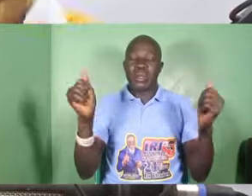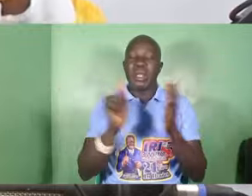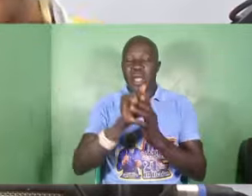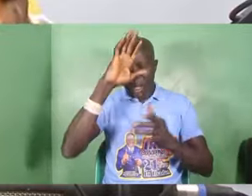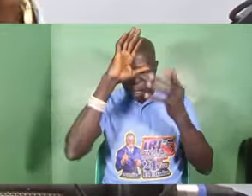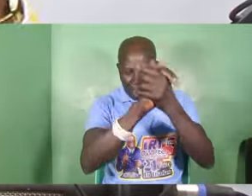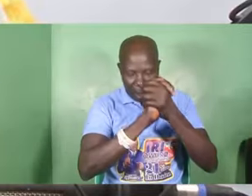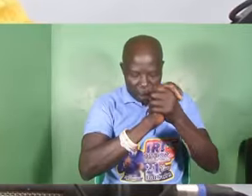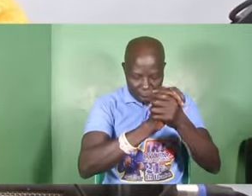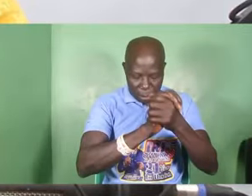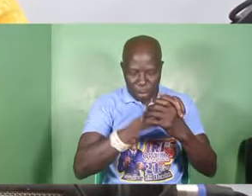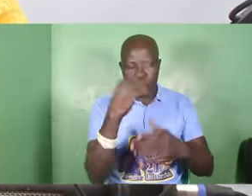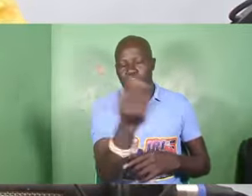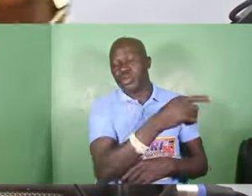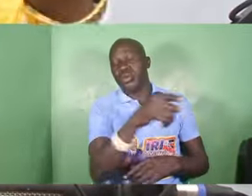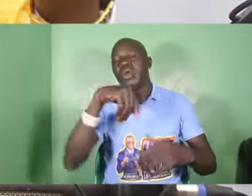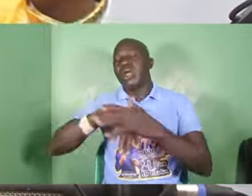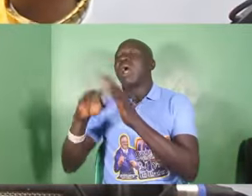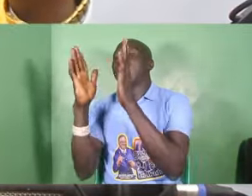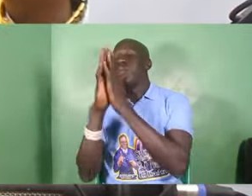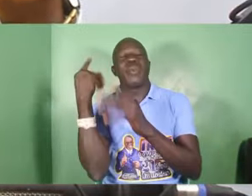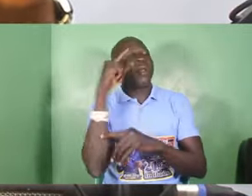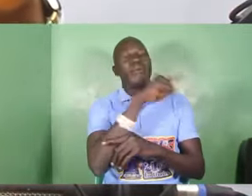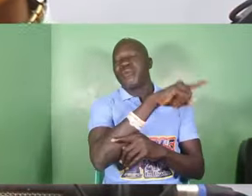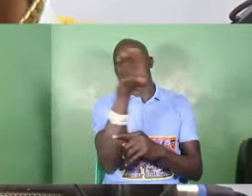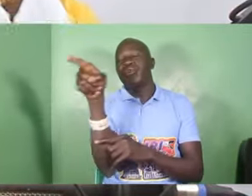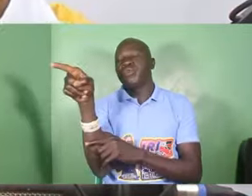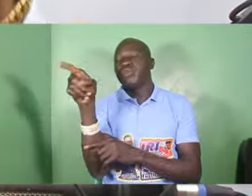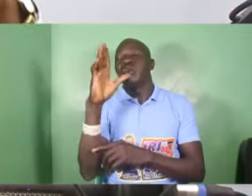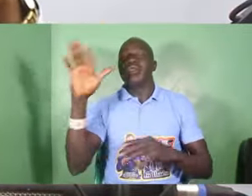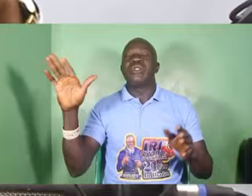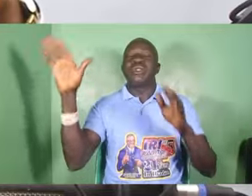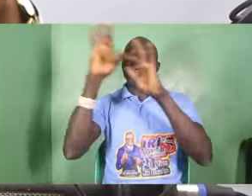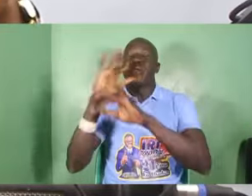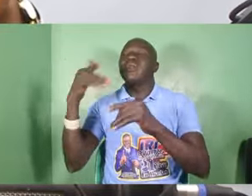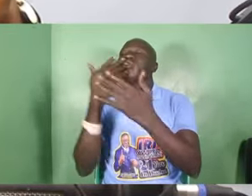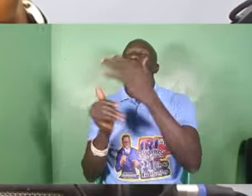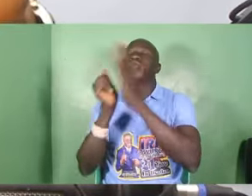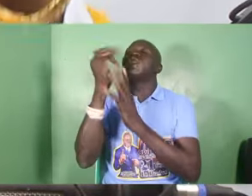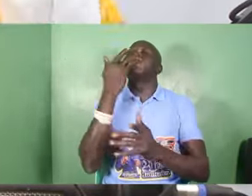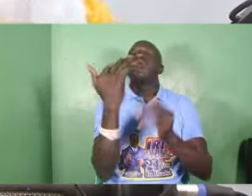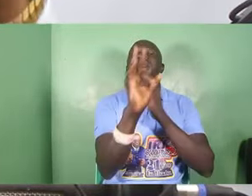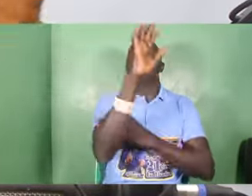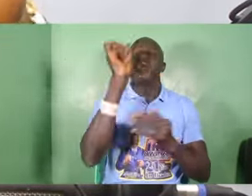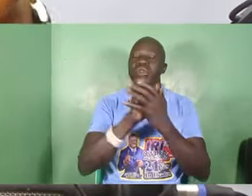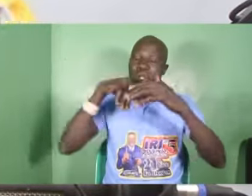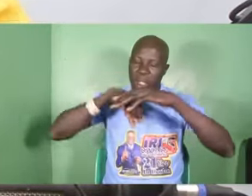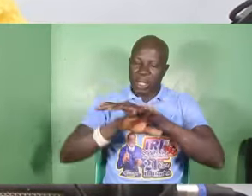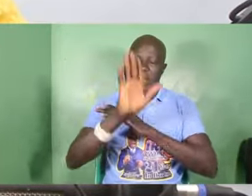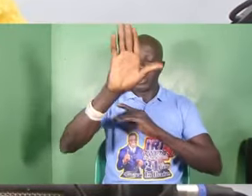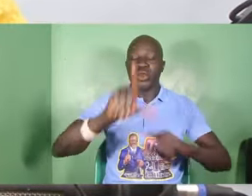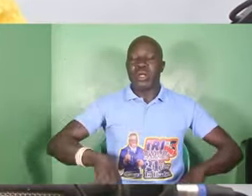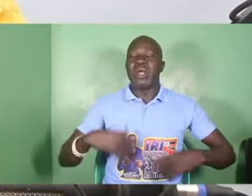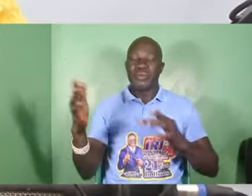Mo fi pe congratulations. I congratulate you. Mo lè gbàdúrà fún yín. And I pray for you. Àánú ọlọ́run àtọ́jú rẹ. Mercy and favor of God. Ó wọ ọmọ ayé rẹ lórúkọ. Amen.